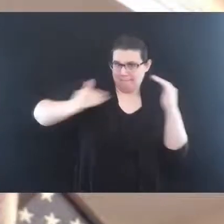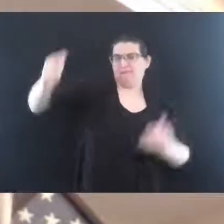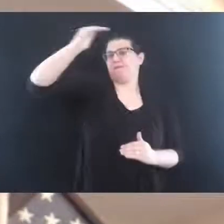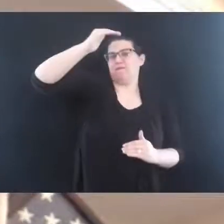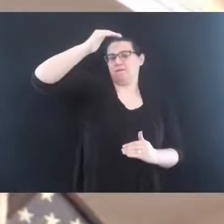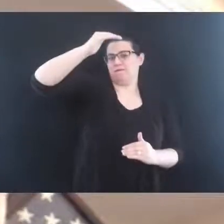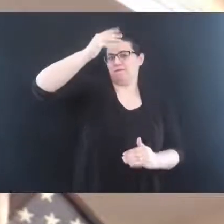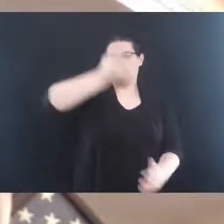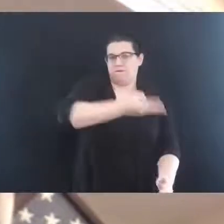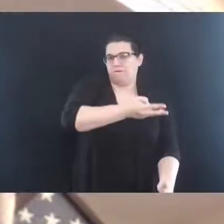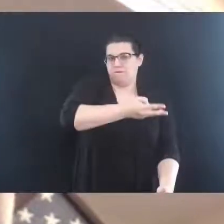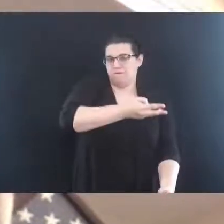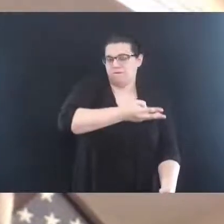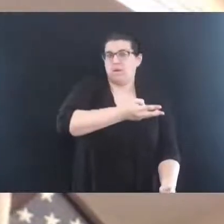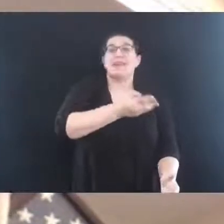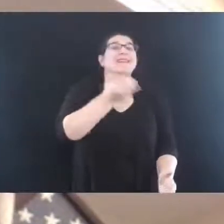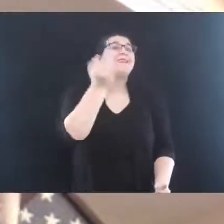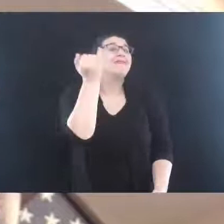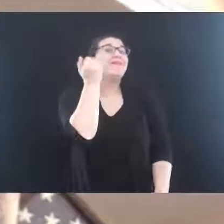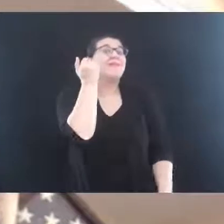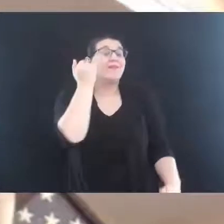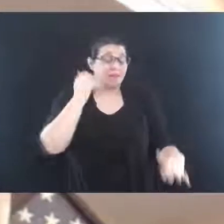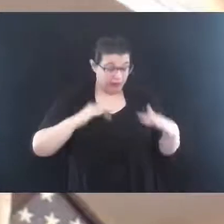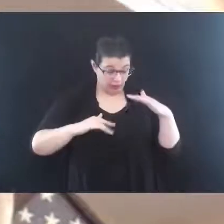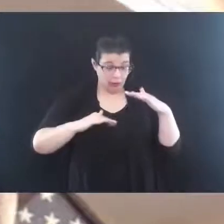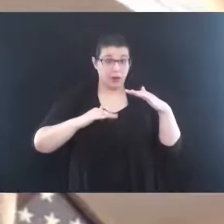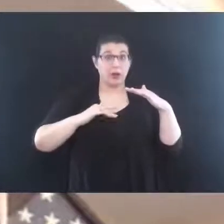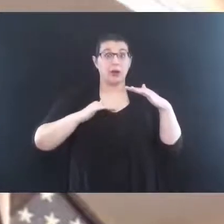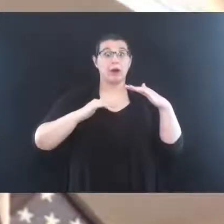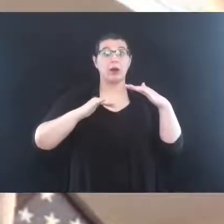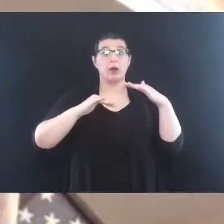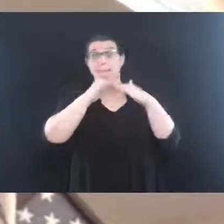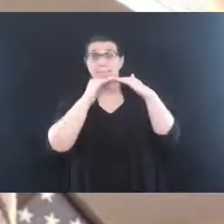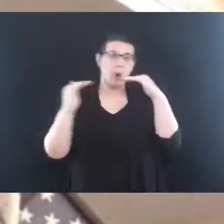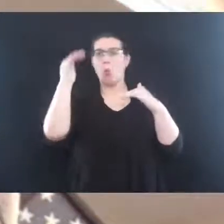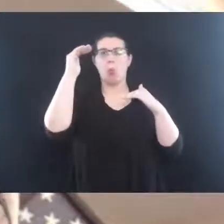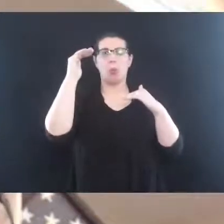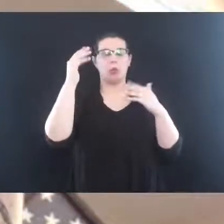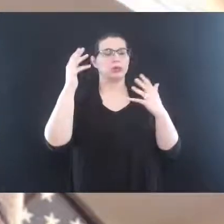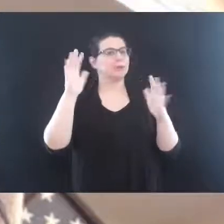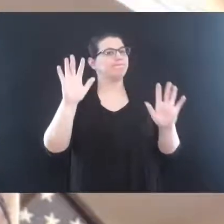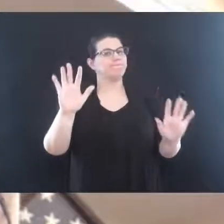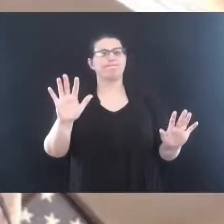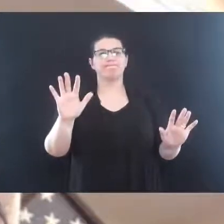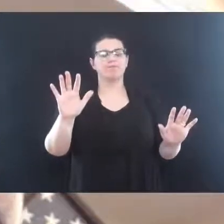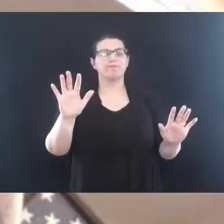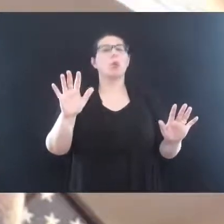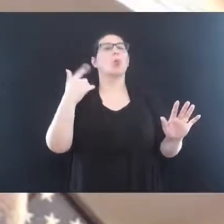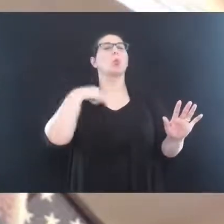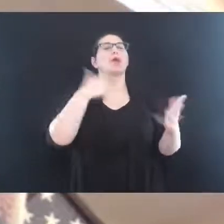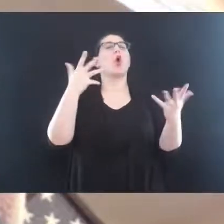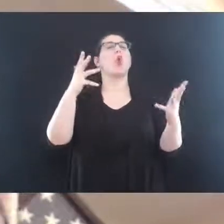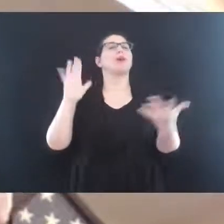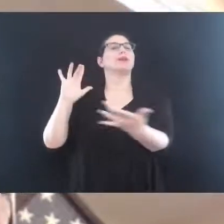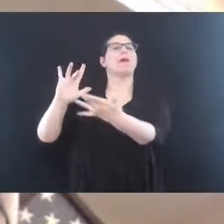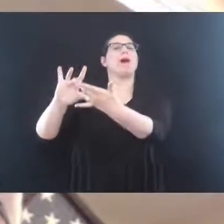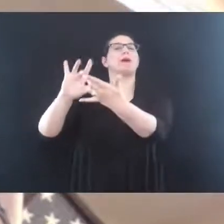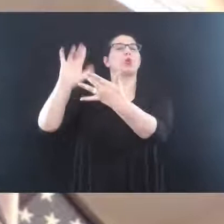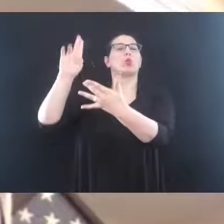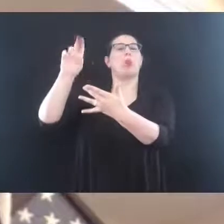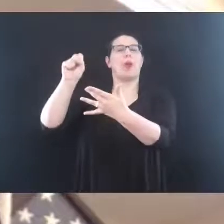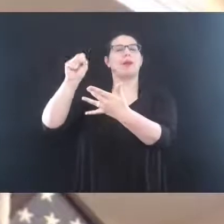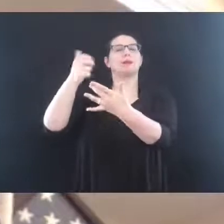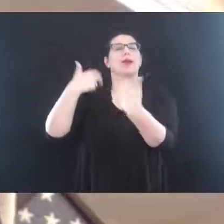it. Should that happen as we expand the access, we're already working with U.S. Health and Human Services to